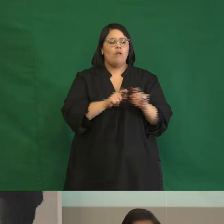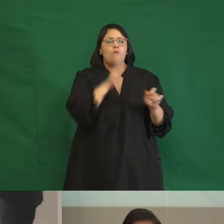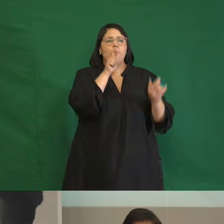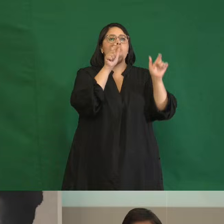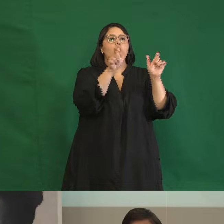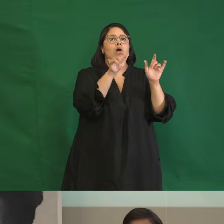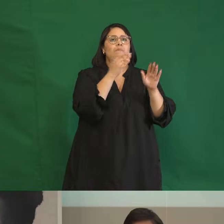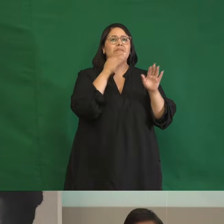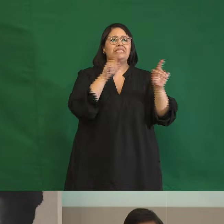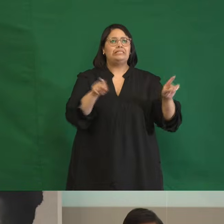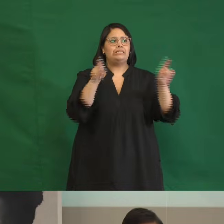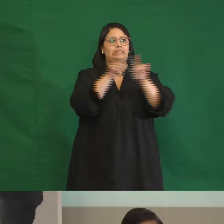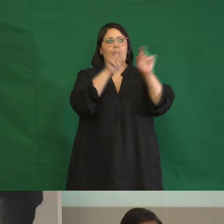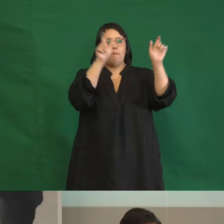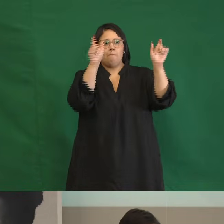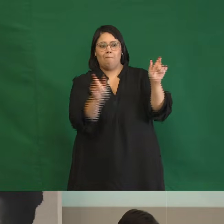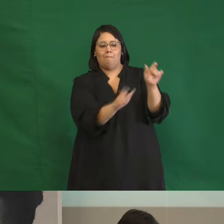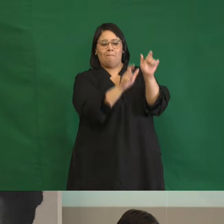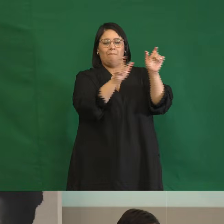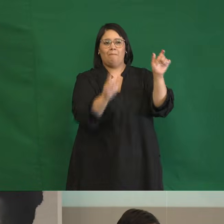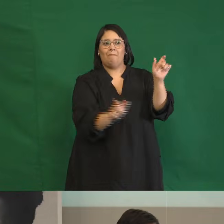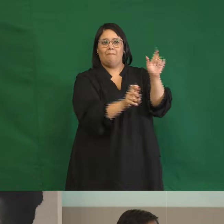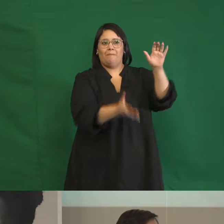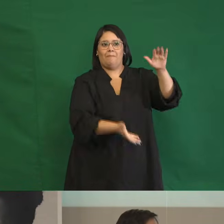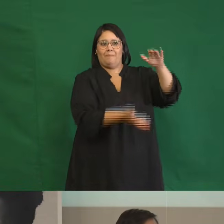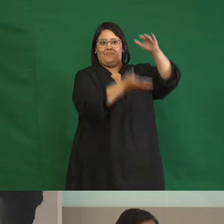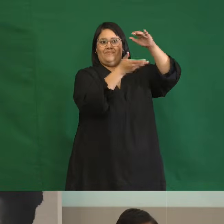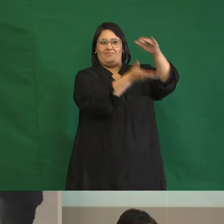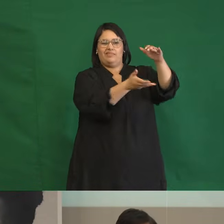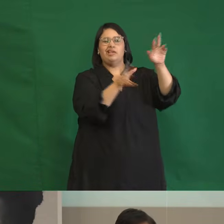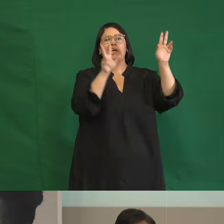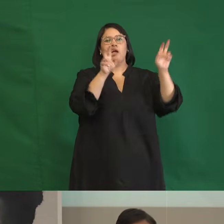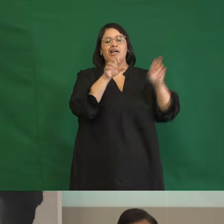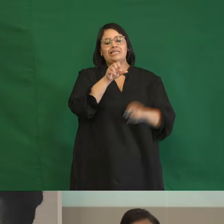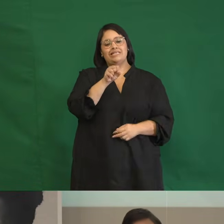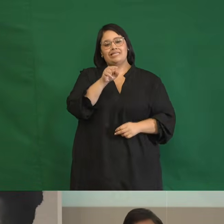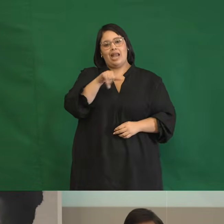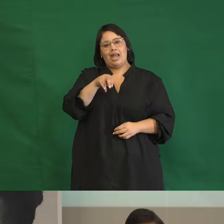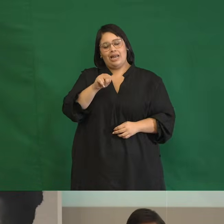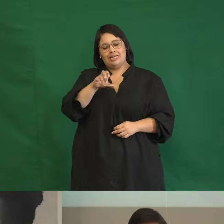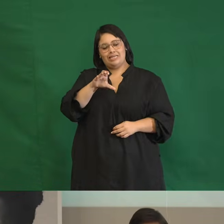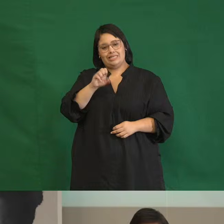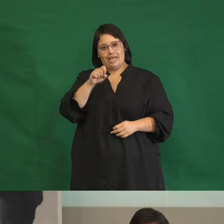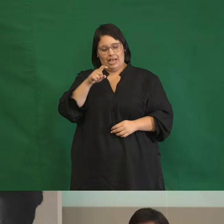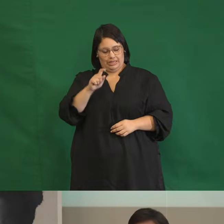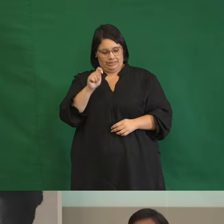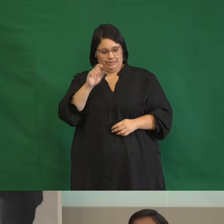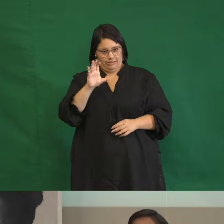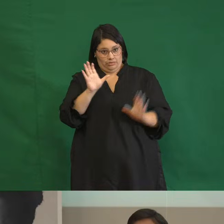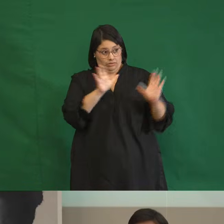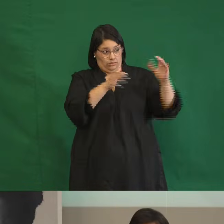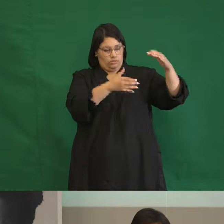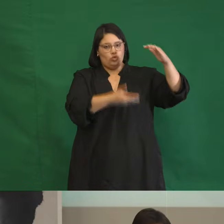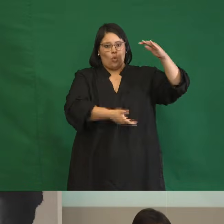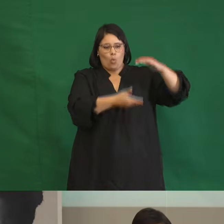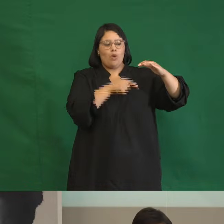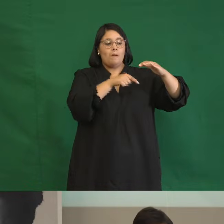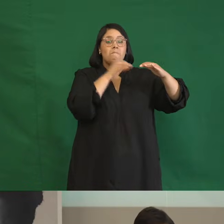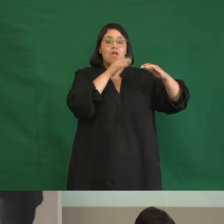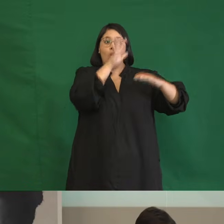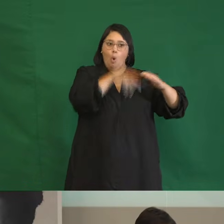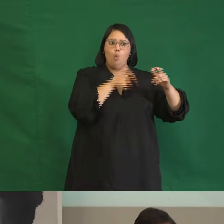grouped into what we call synsets and linked together by conceptual, semantic, and